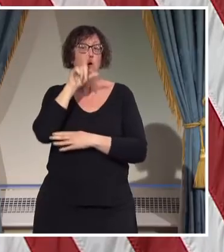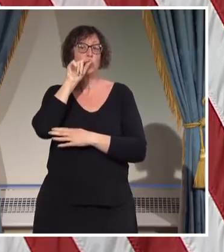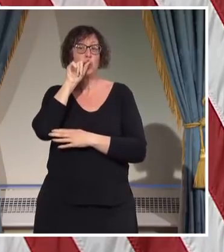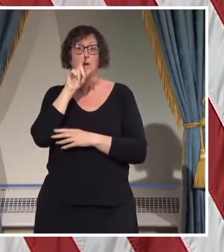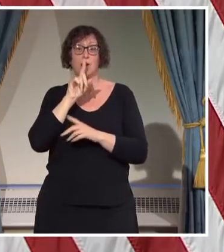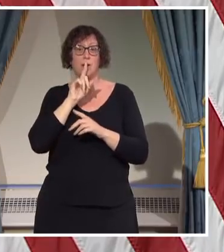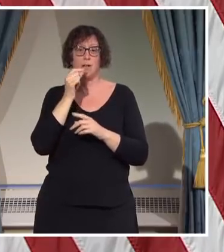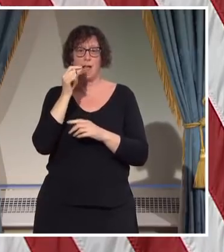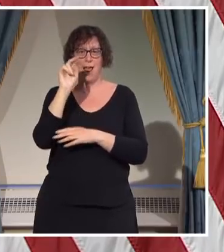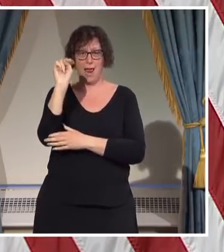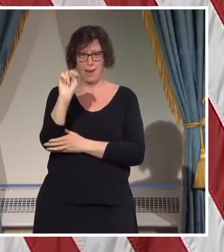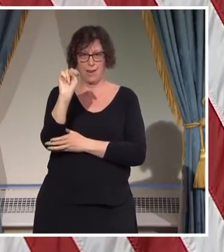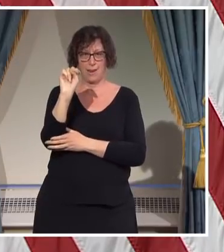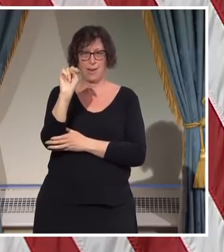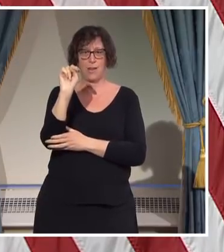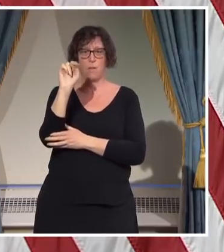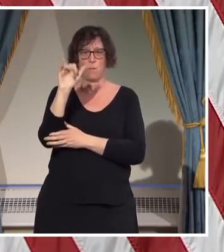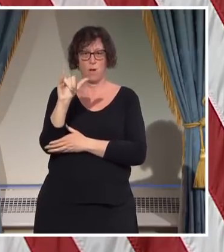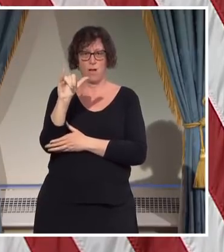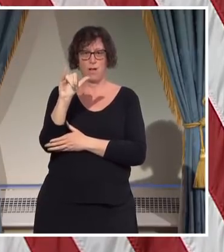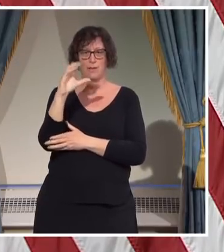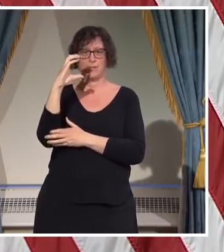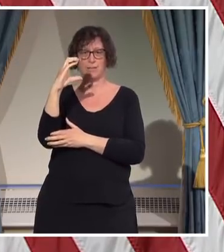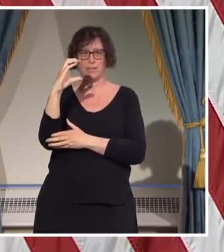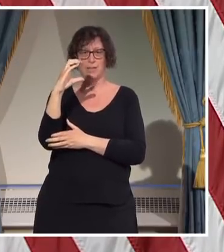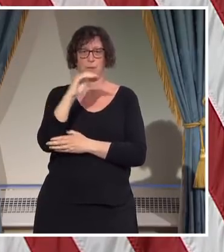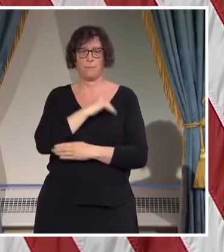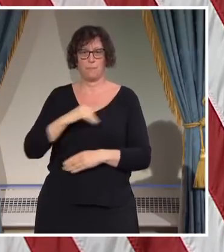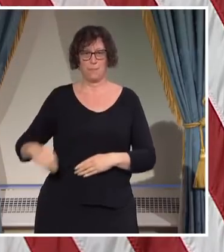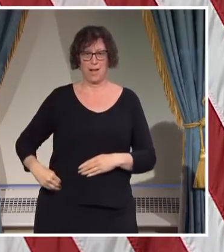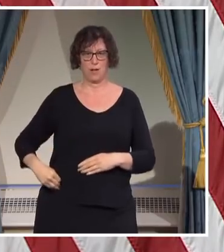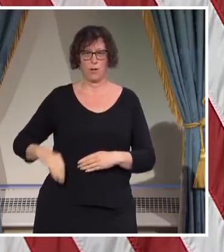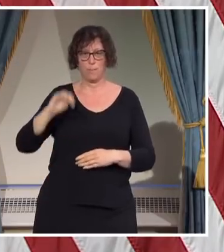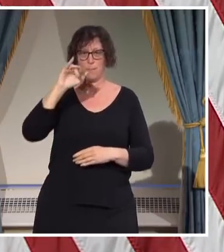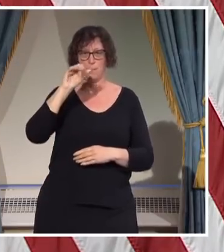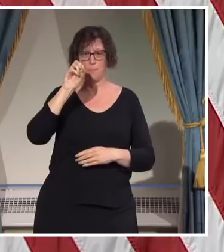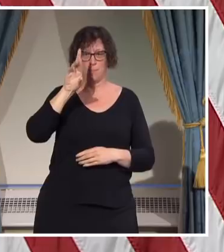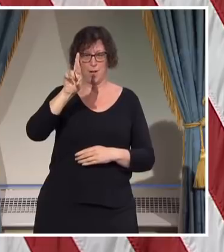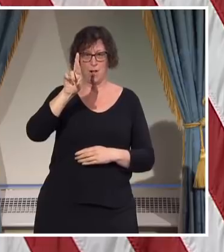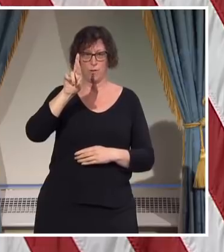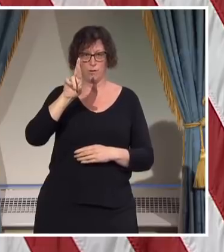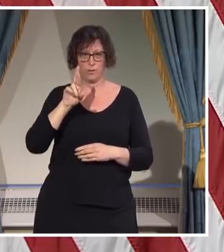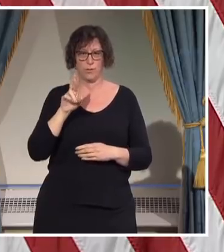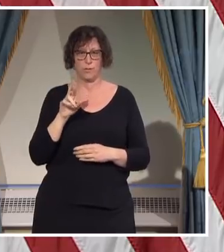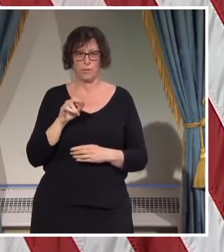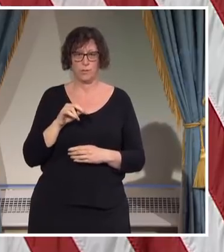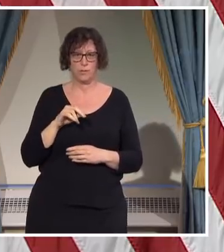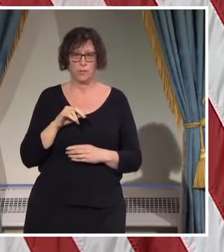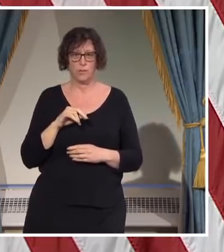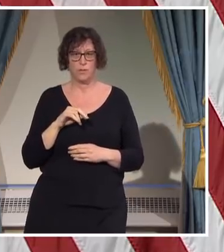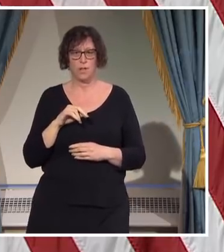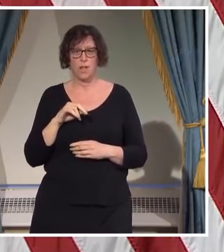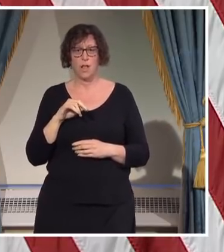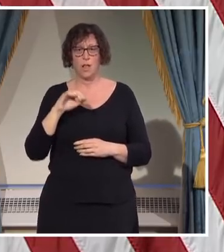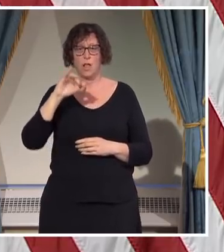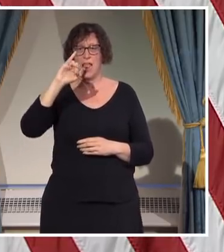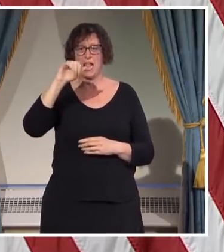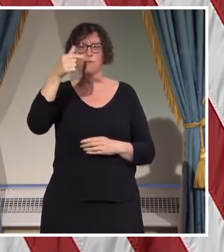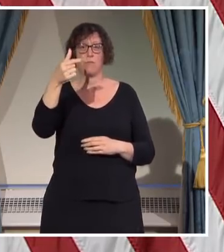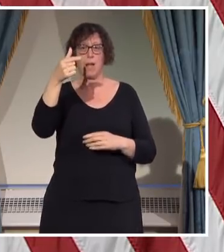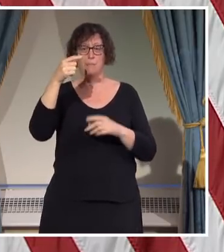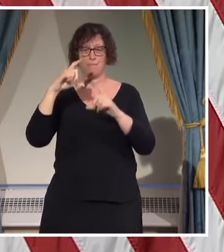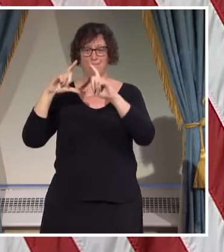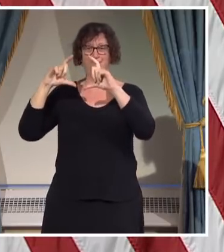Mayor, and on Instagram at Mayor Bill de Blasio. And I will constantly endeavor to give you